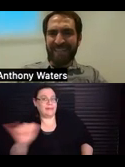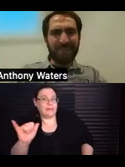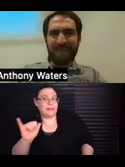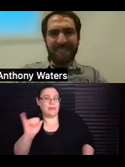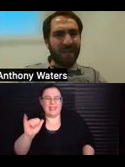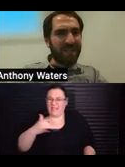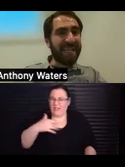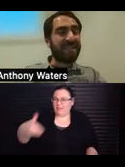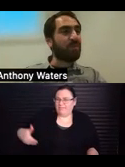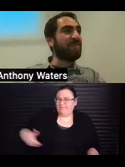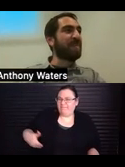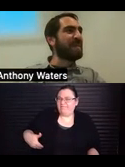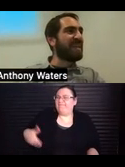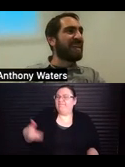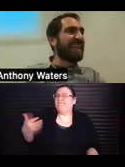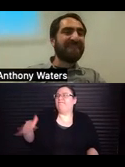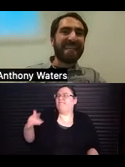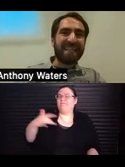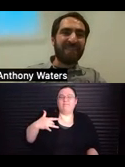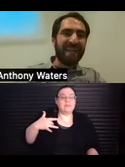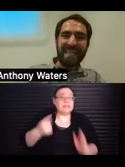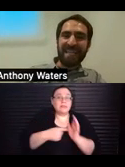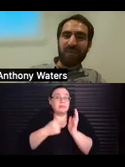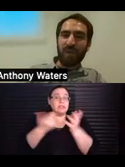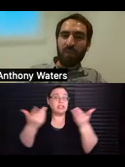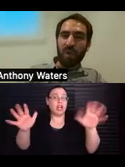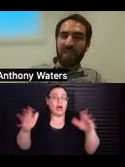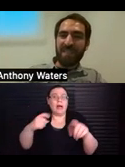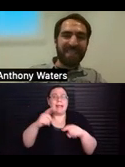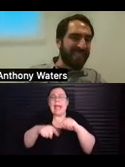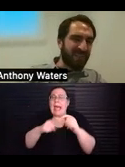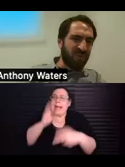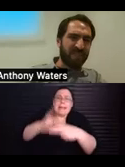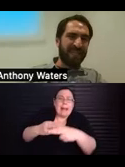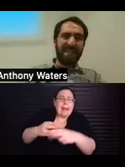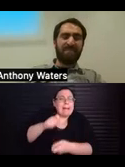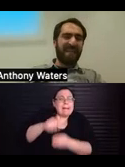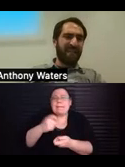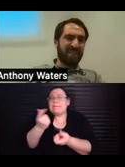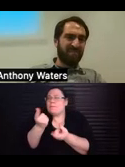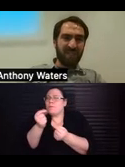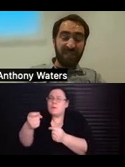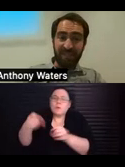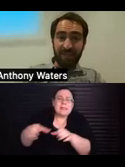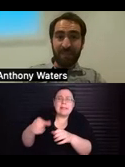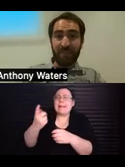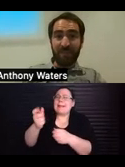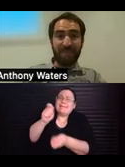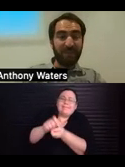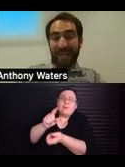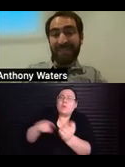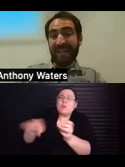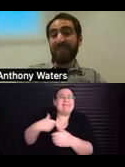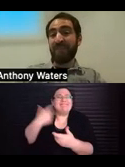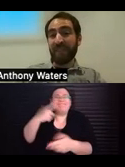right? Sometimes that's all it takes. We maybe can't even identify exactly what it was that they did or said that made us suddenly think about suicide.